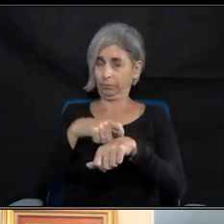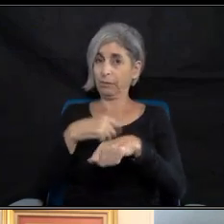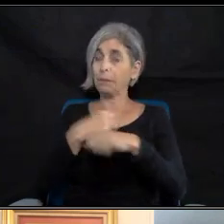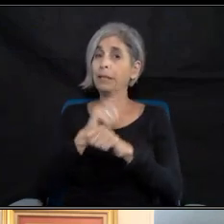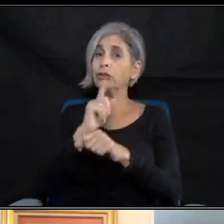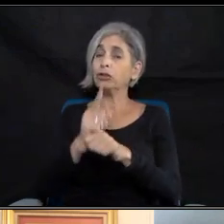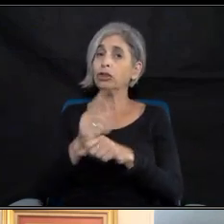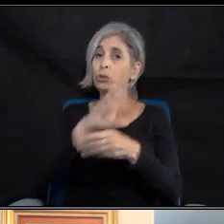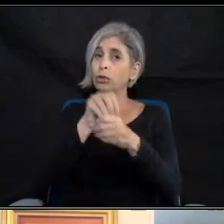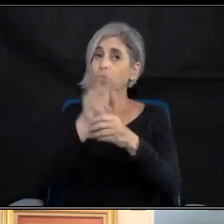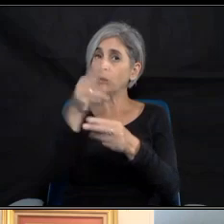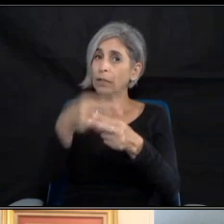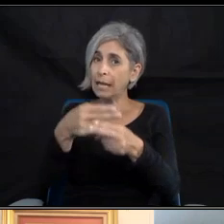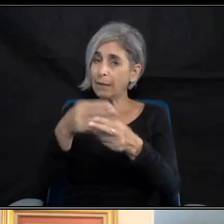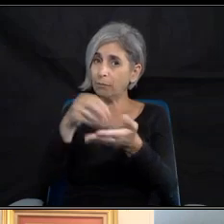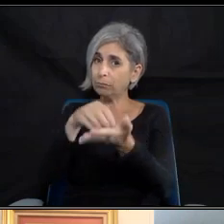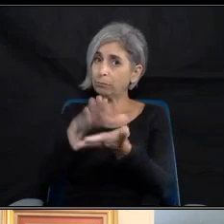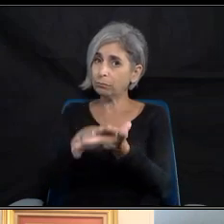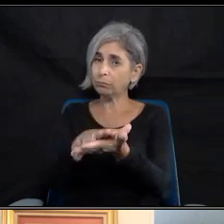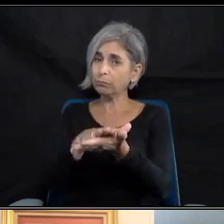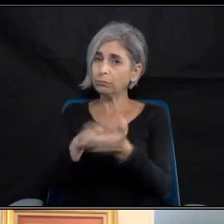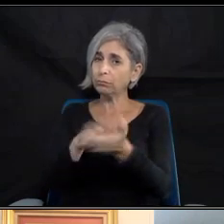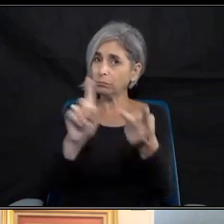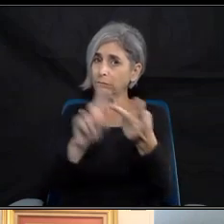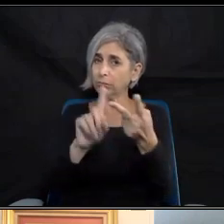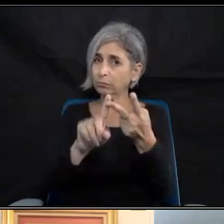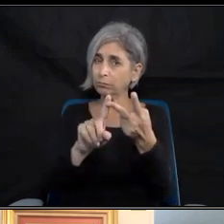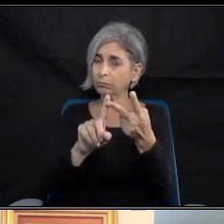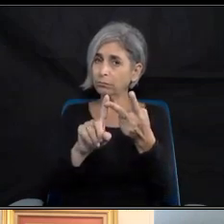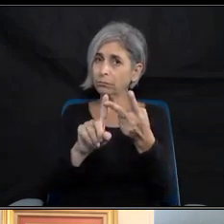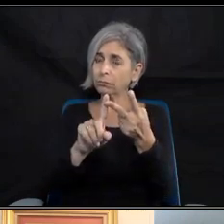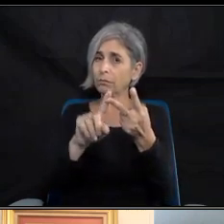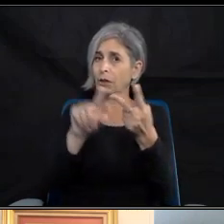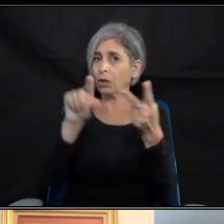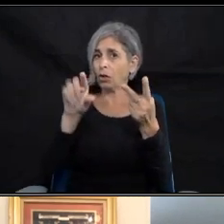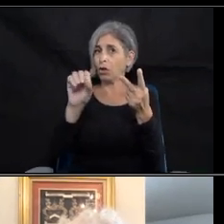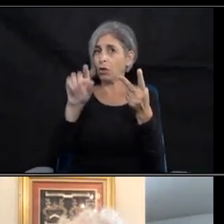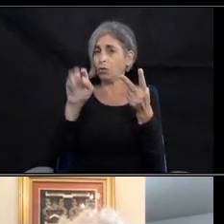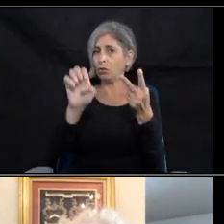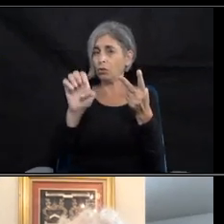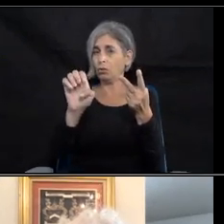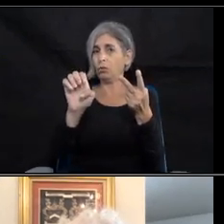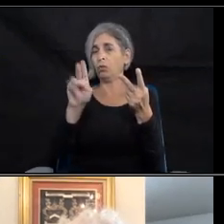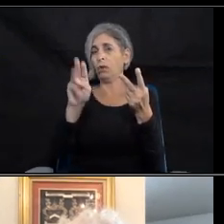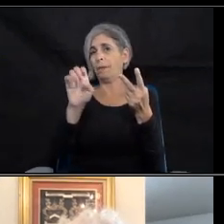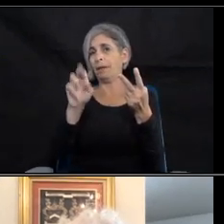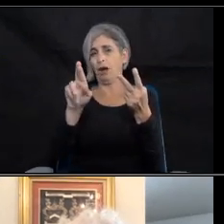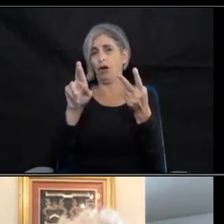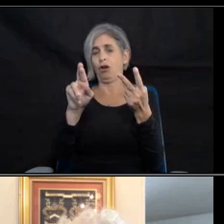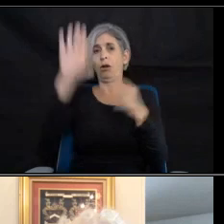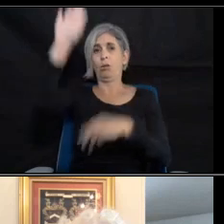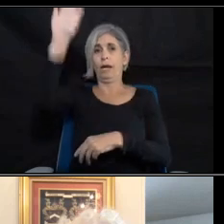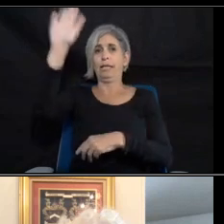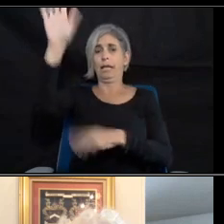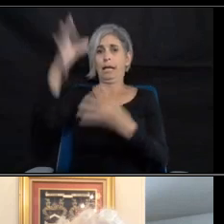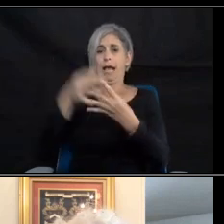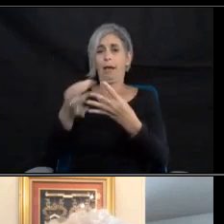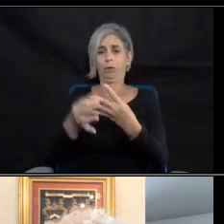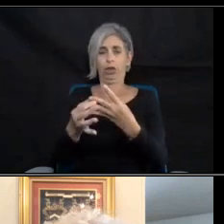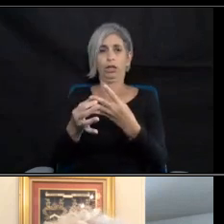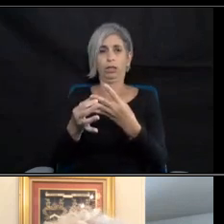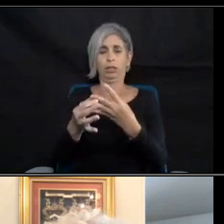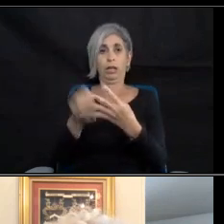sure to include your name for the record. The second way is by using the GoToWebinar interface and clicking on the raise hand option.